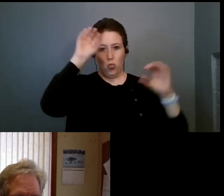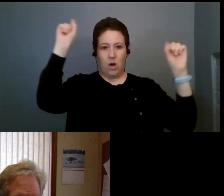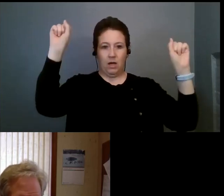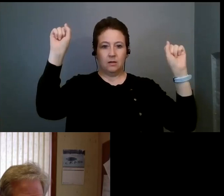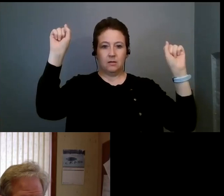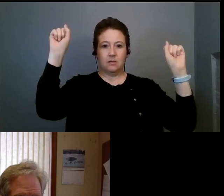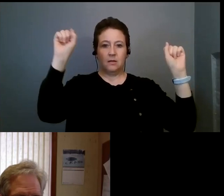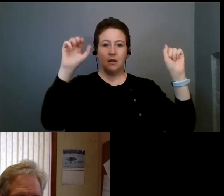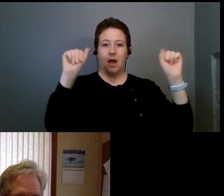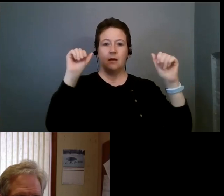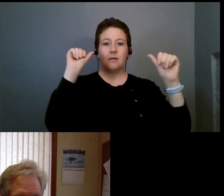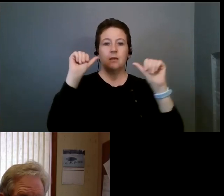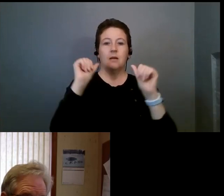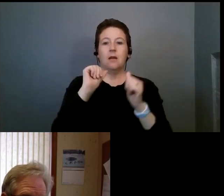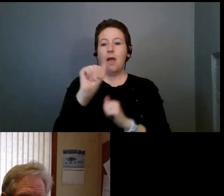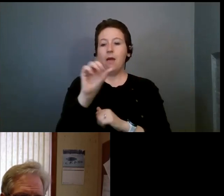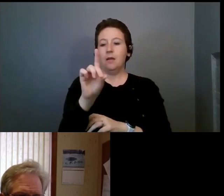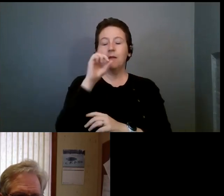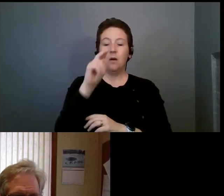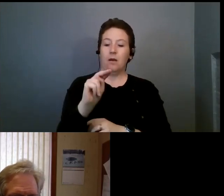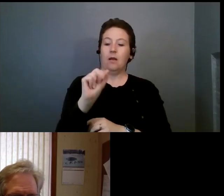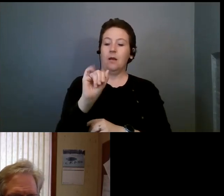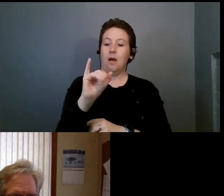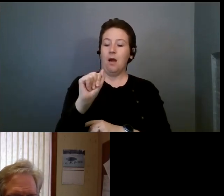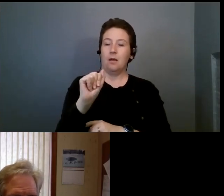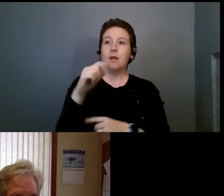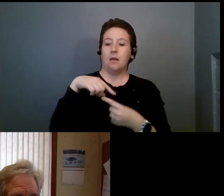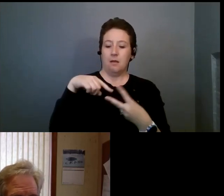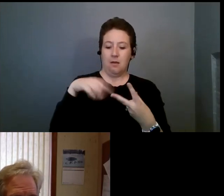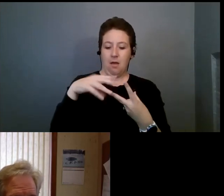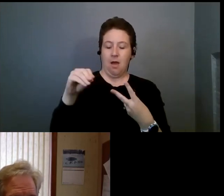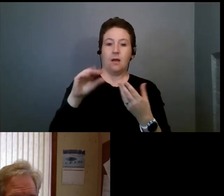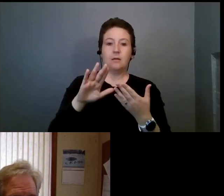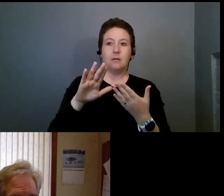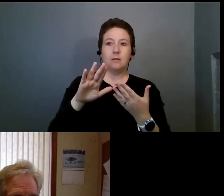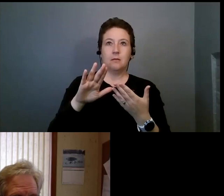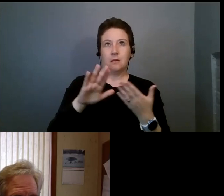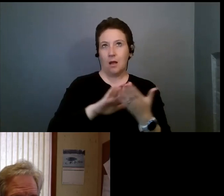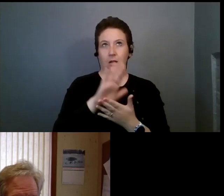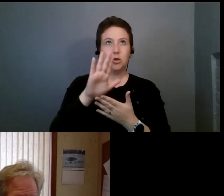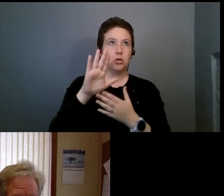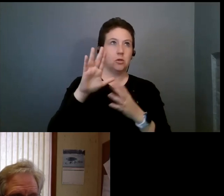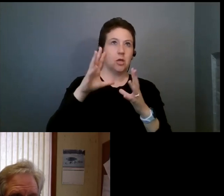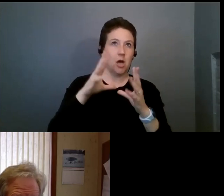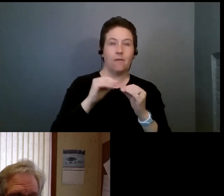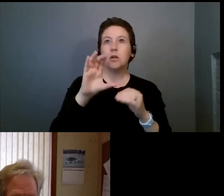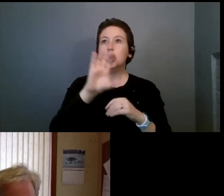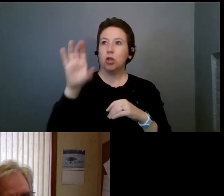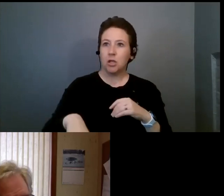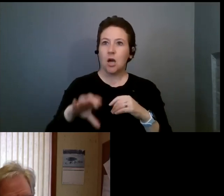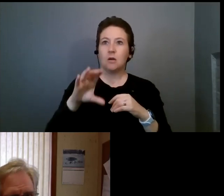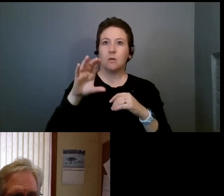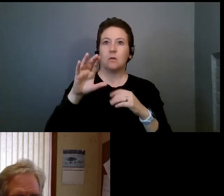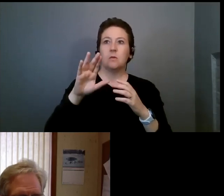and the athletic directors of the NAIA, as well as the collegiate conference, the Chicagoland Collegiate